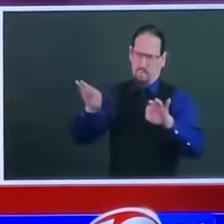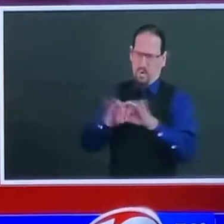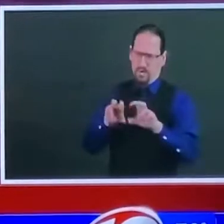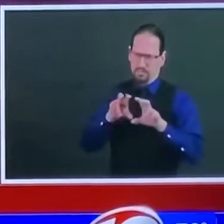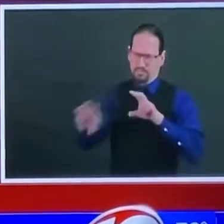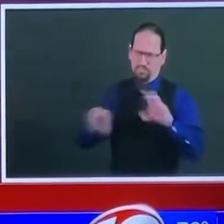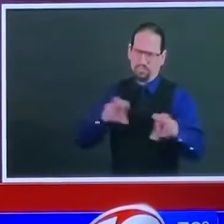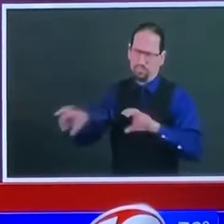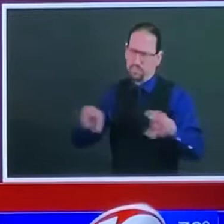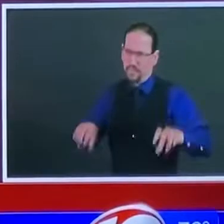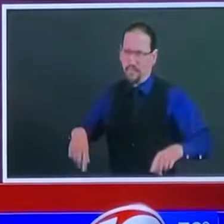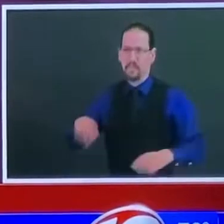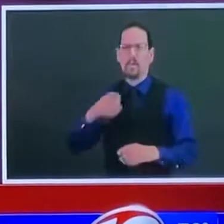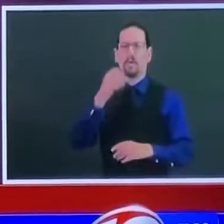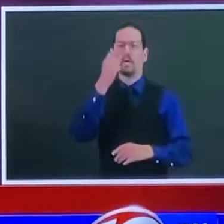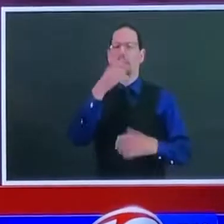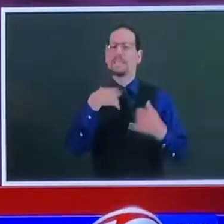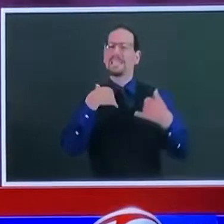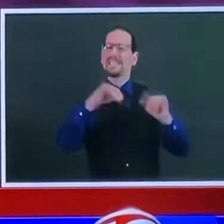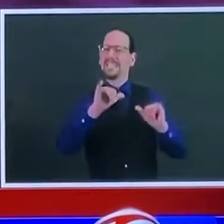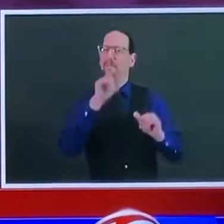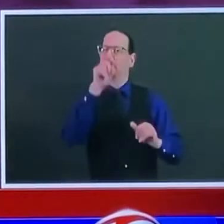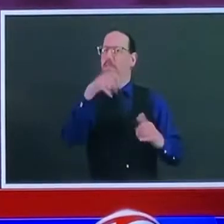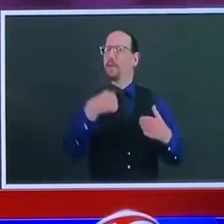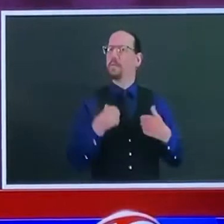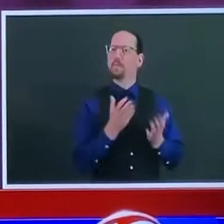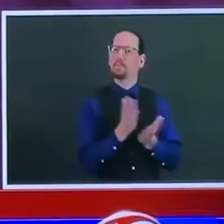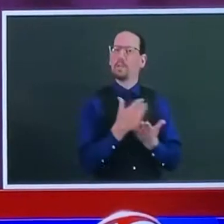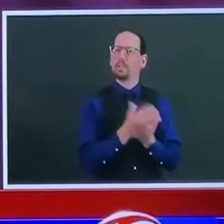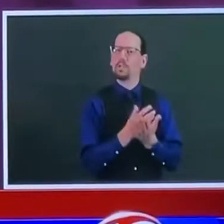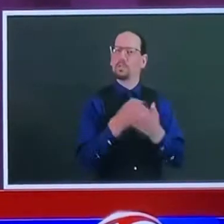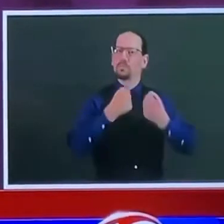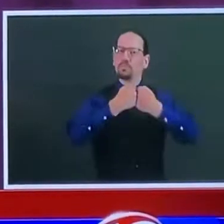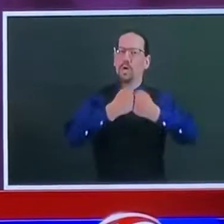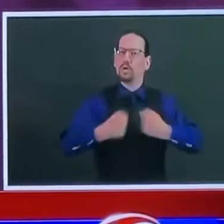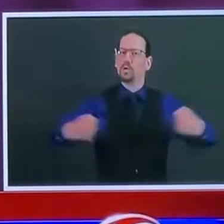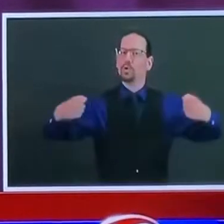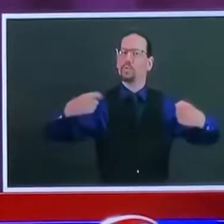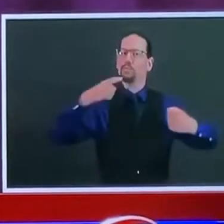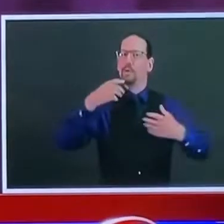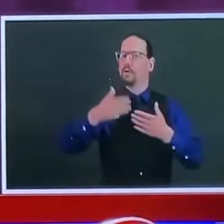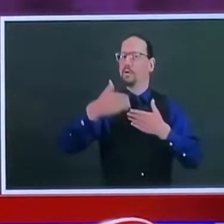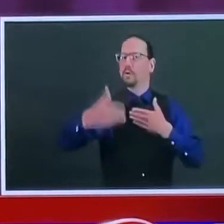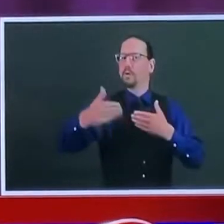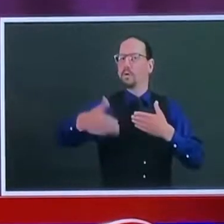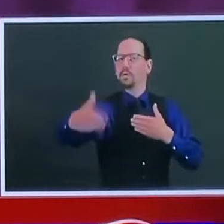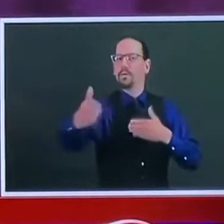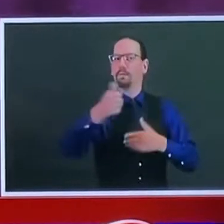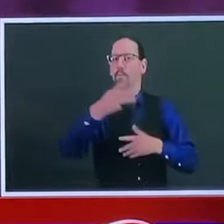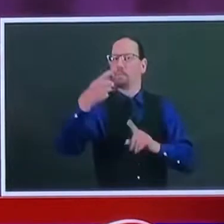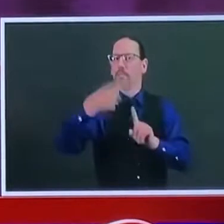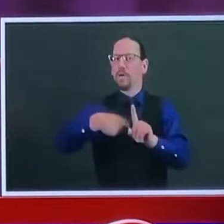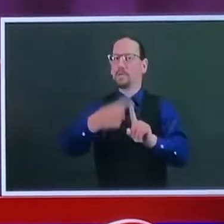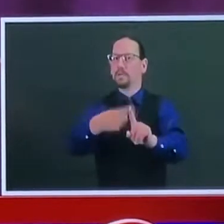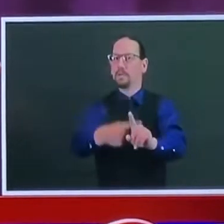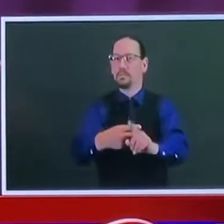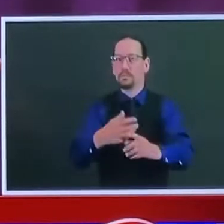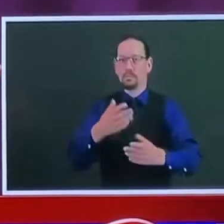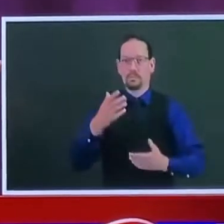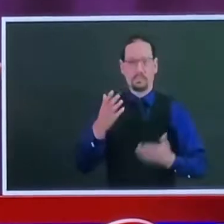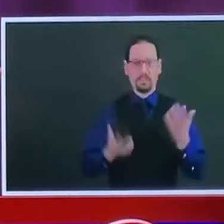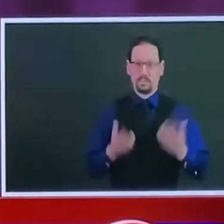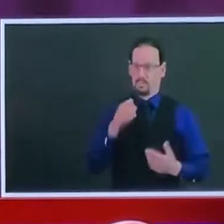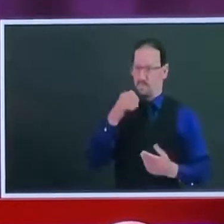sure we budget it over 12 months. Best guess is we won't have a vaccine until, call it, a year from now. So